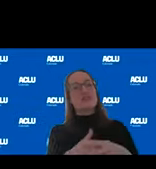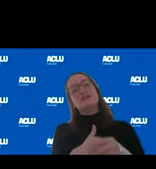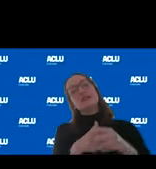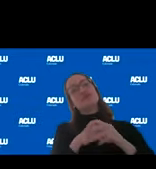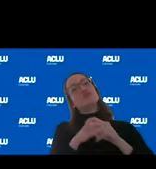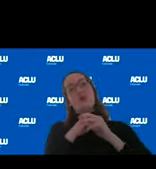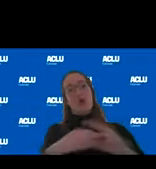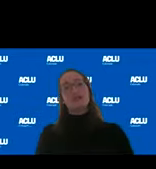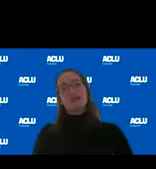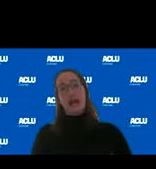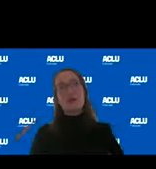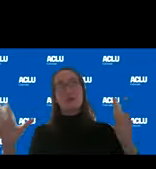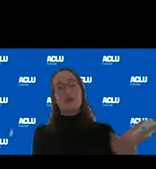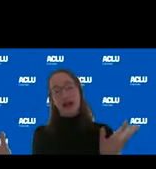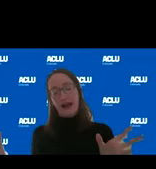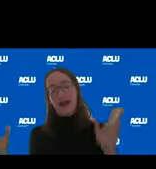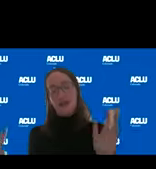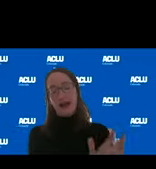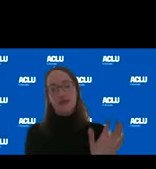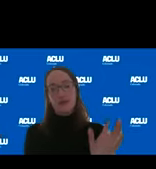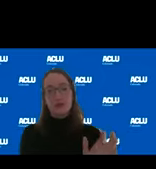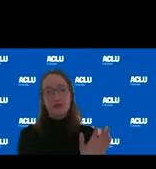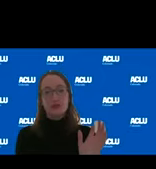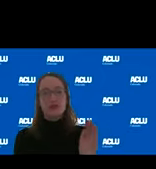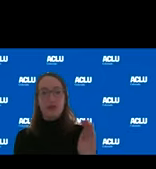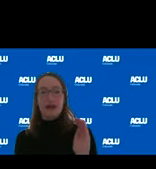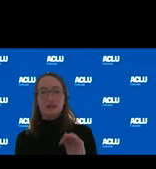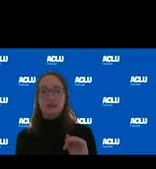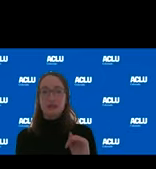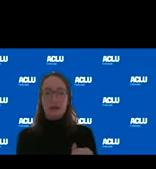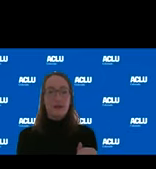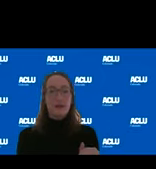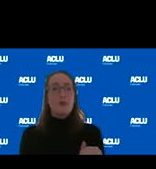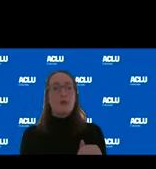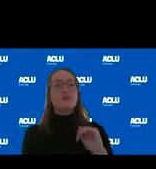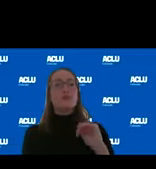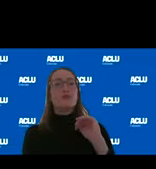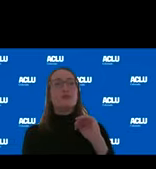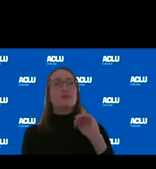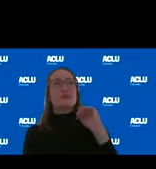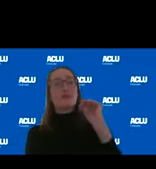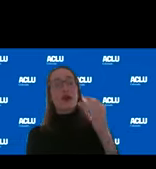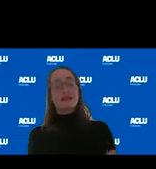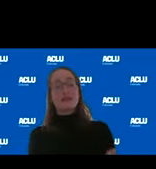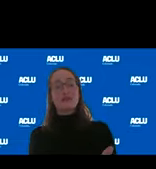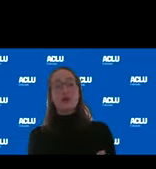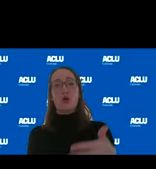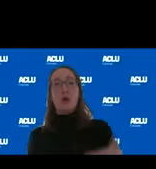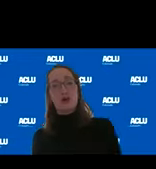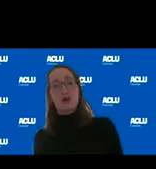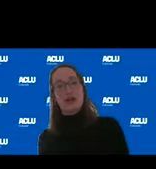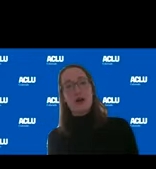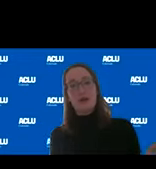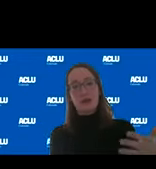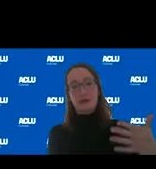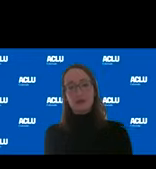just said, is all states have to provide a way for people to vote by absentee ballot. But the process for